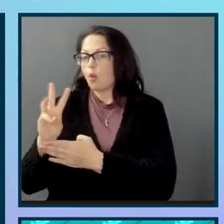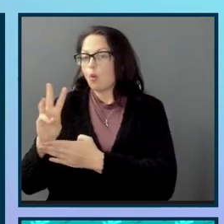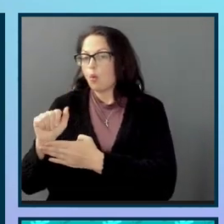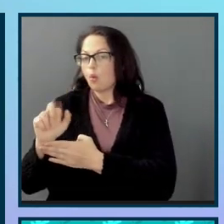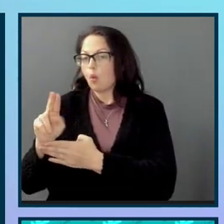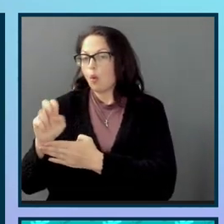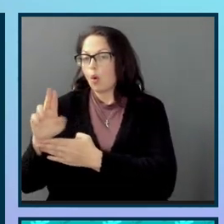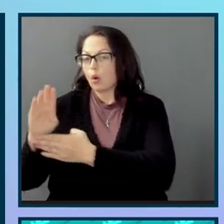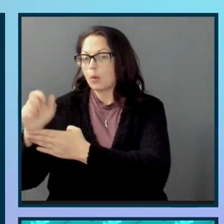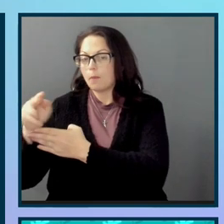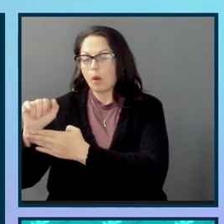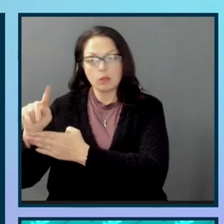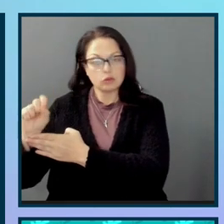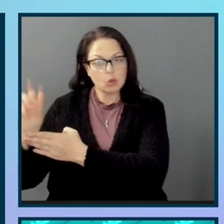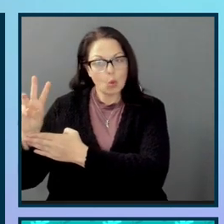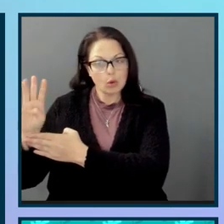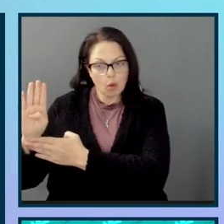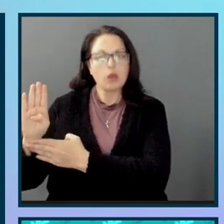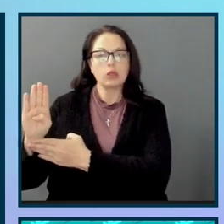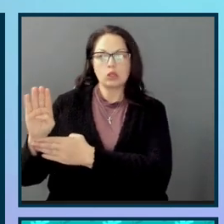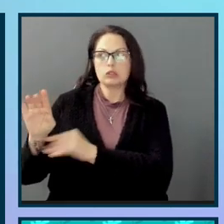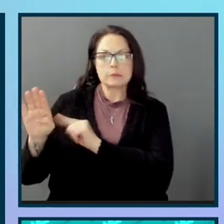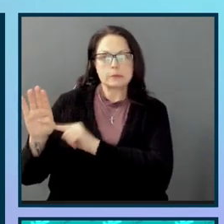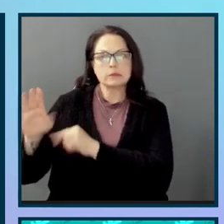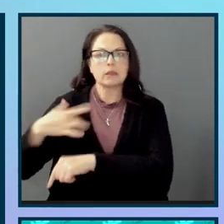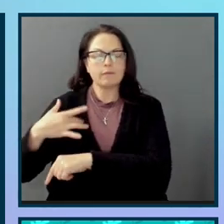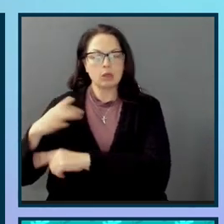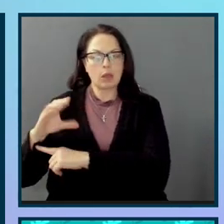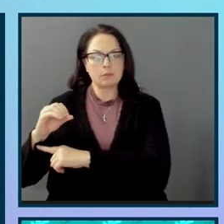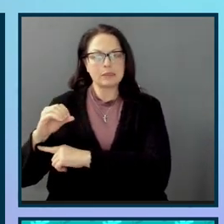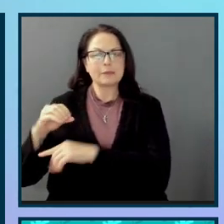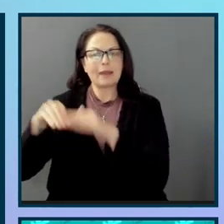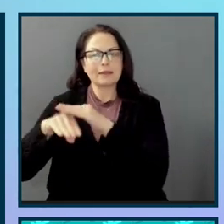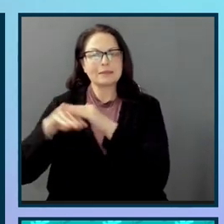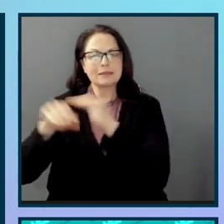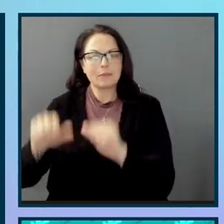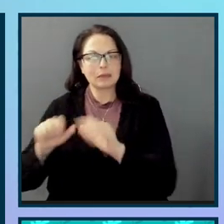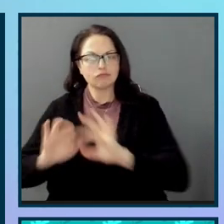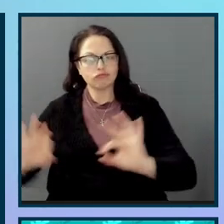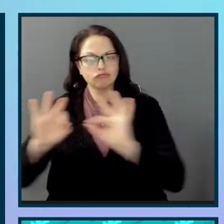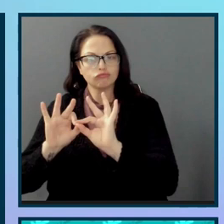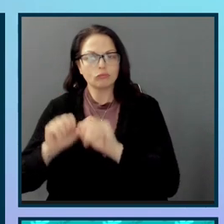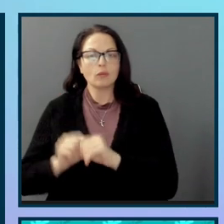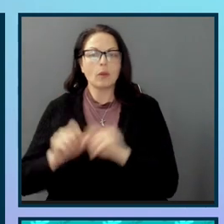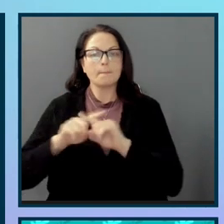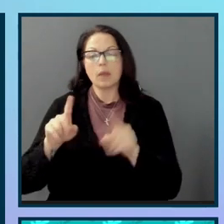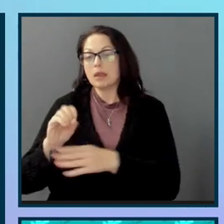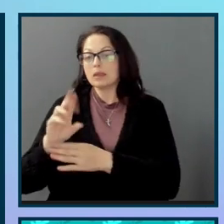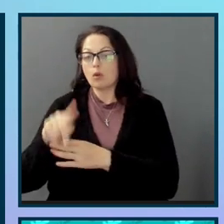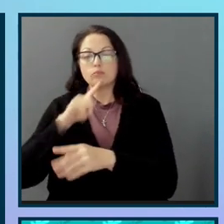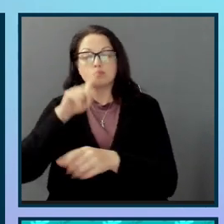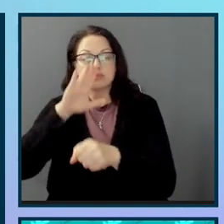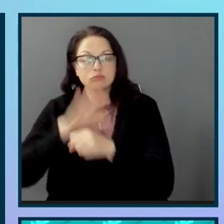that accessibility really, really matters to them. But does corporations promising to be accessible